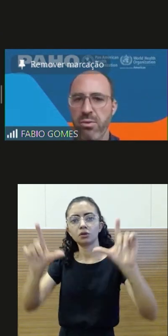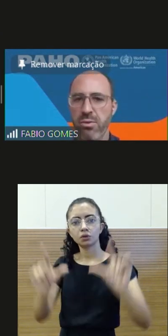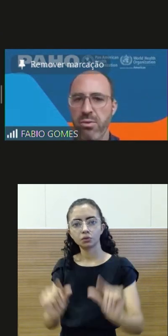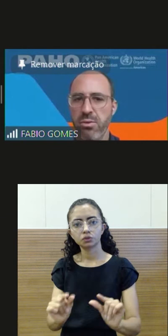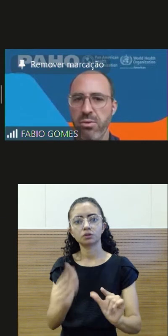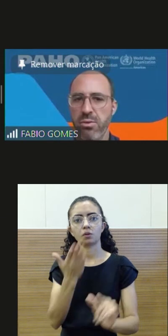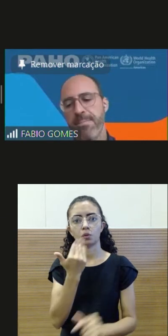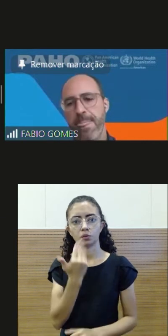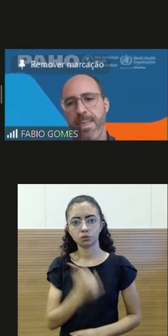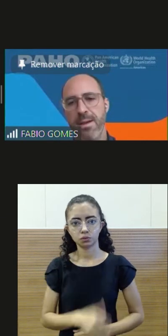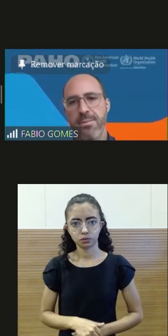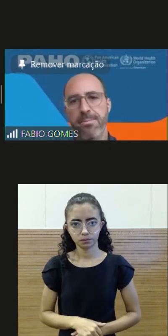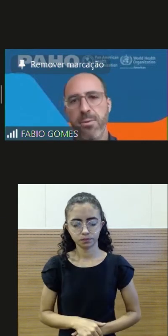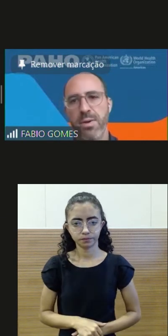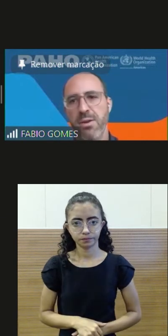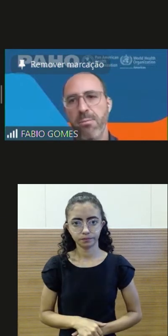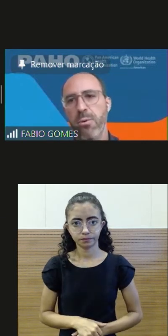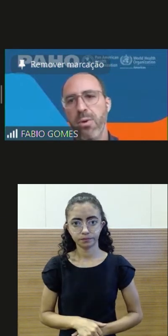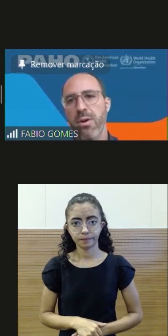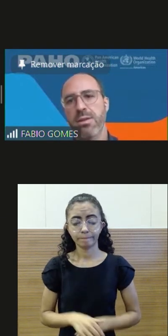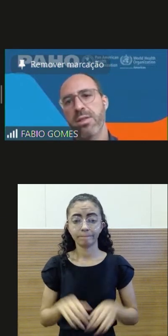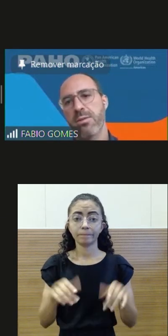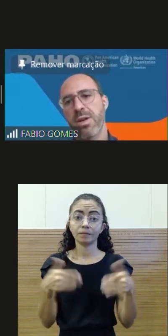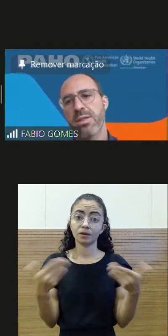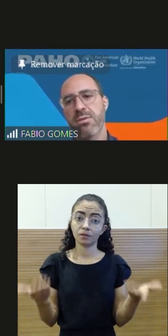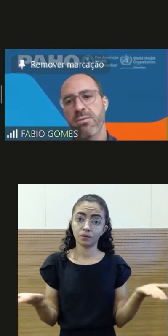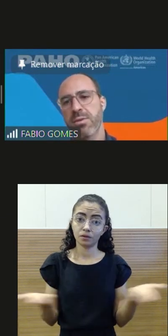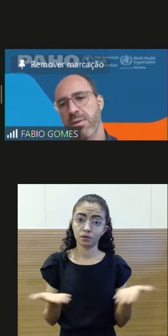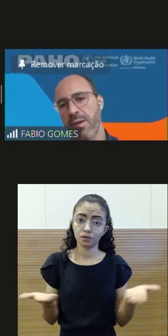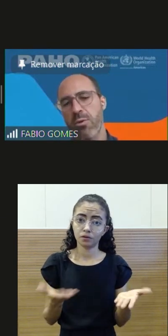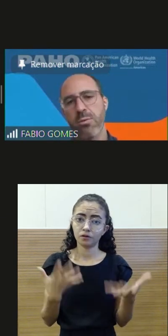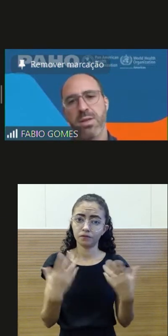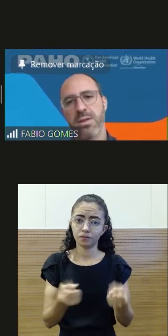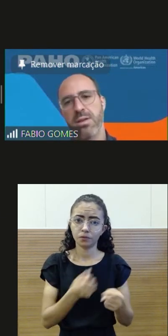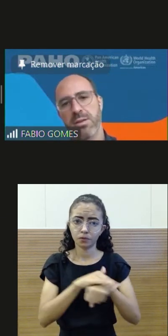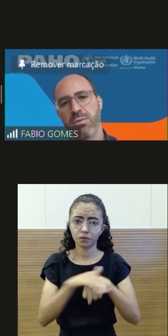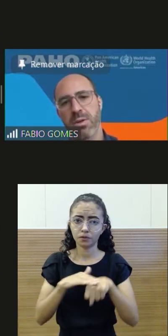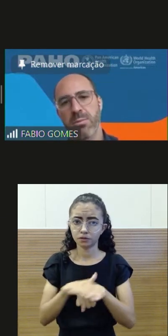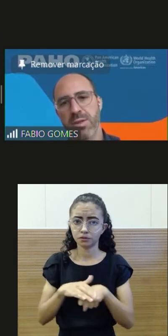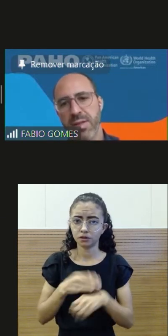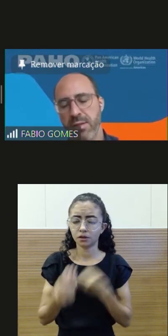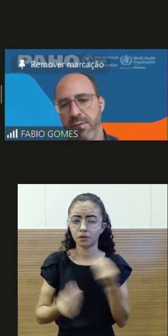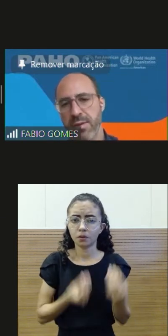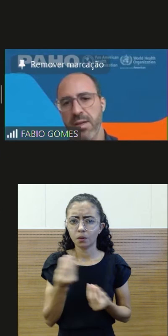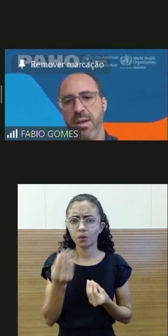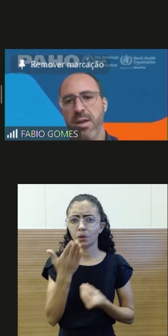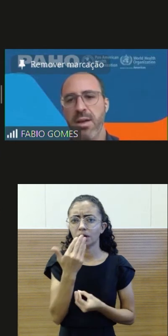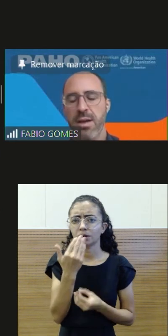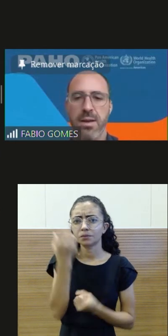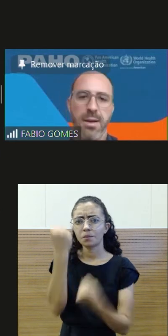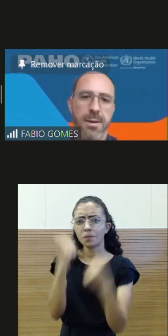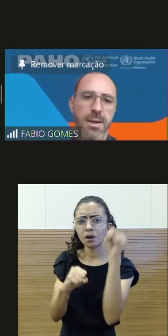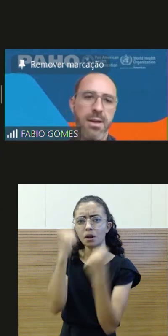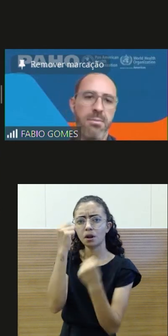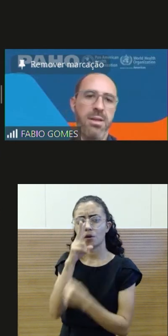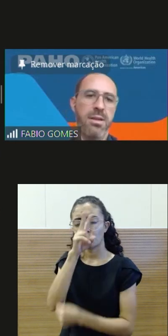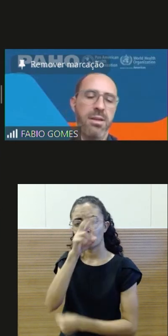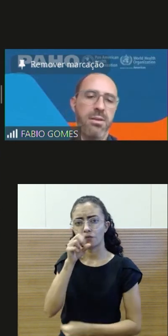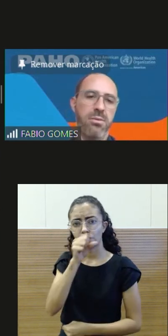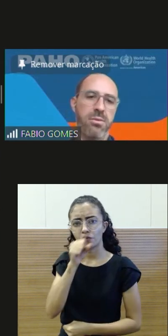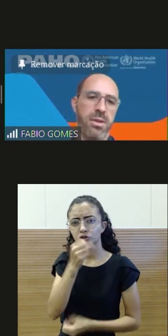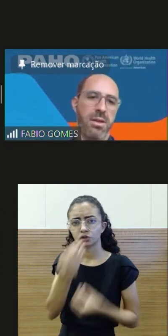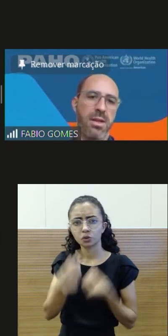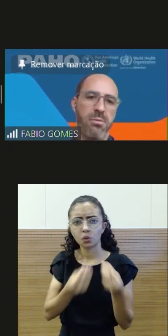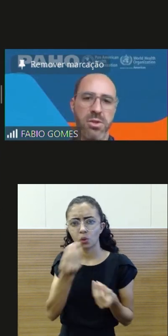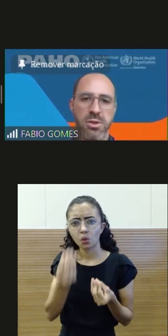dietary guidelines in terms of the access and consumption. So we're going to talk a little bit about how these